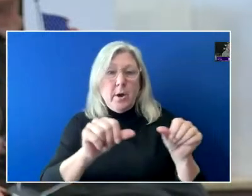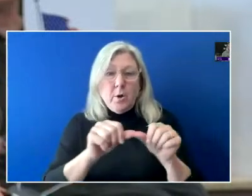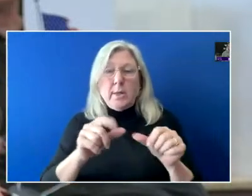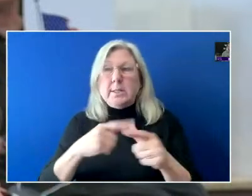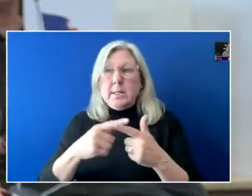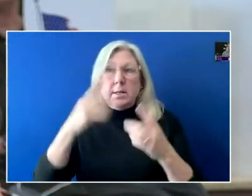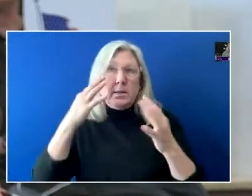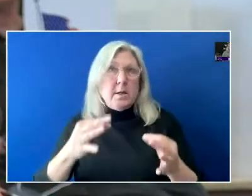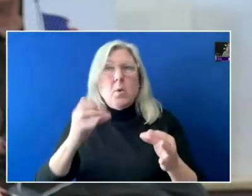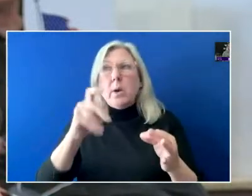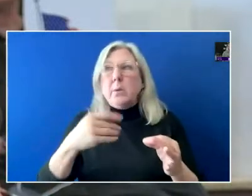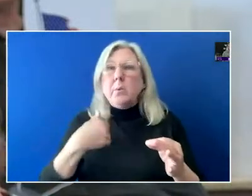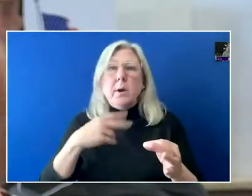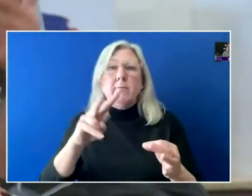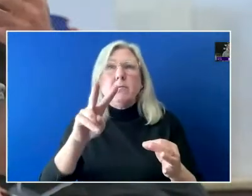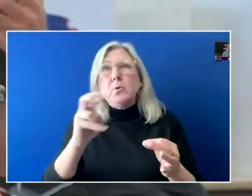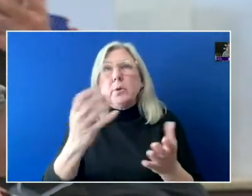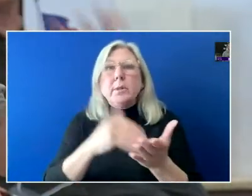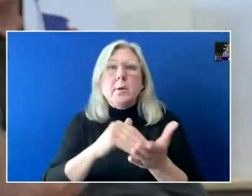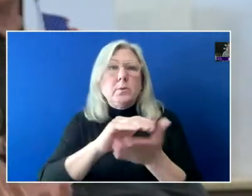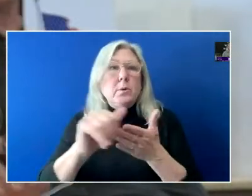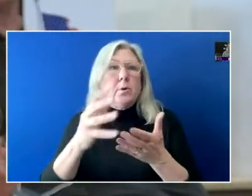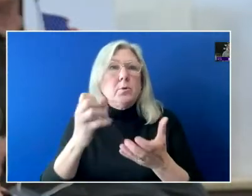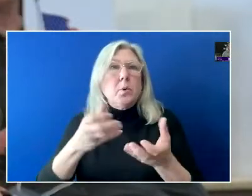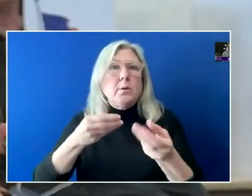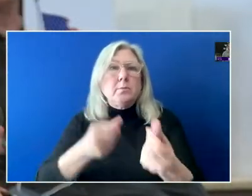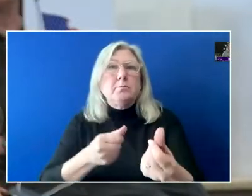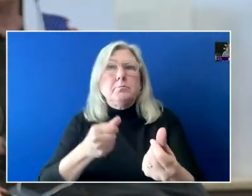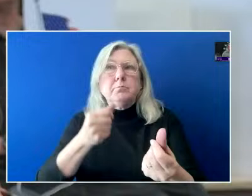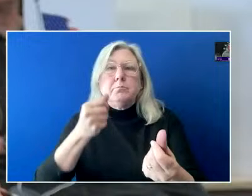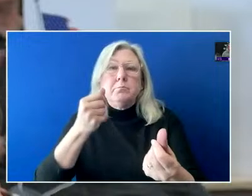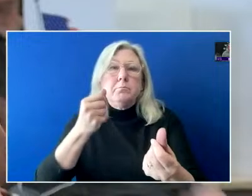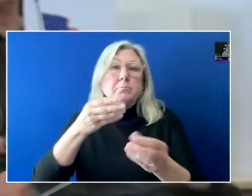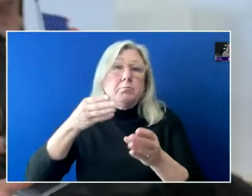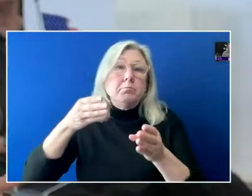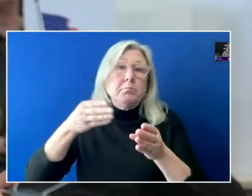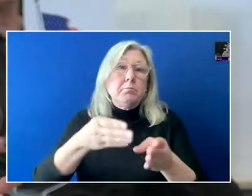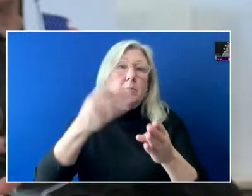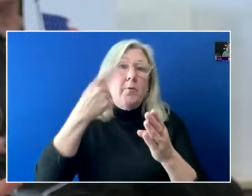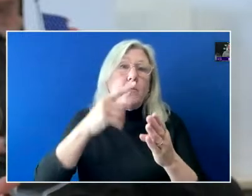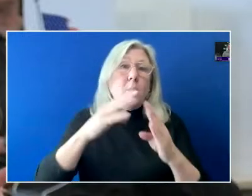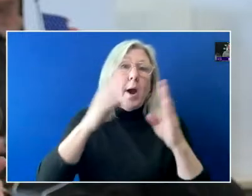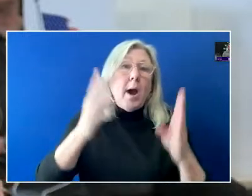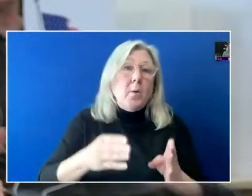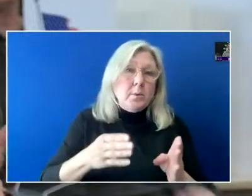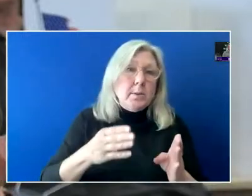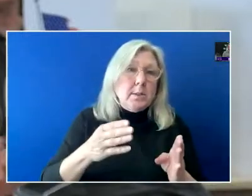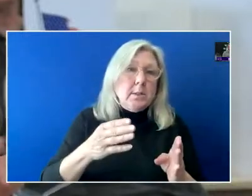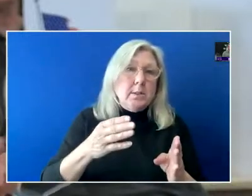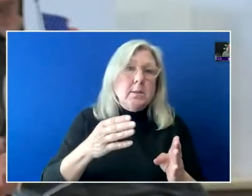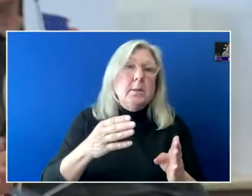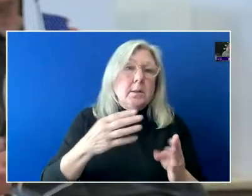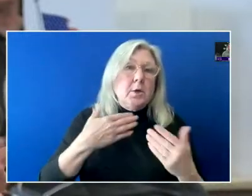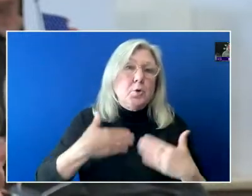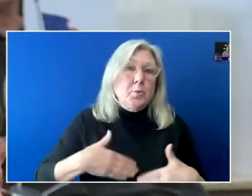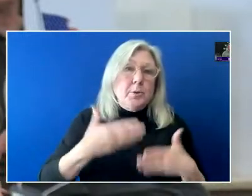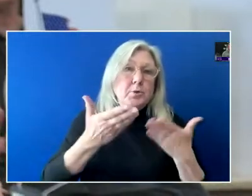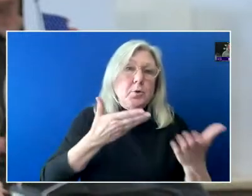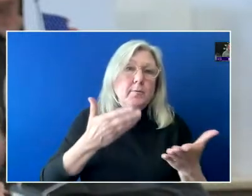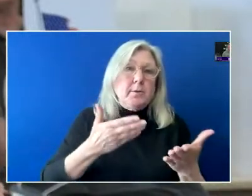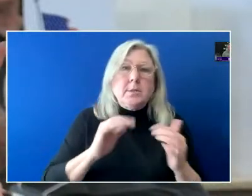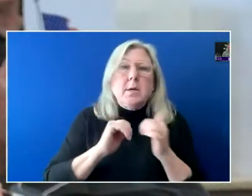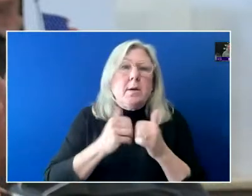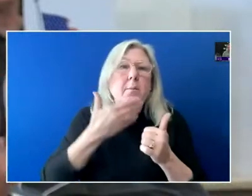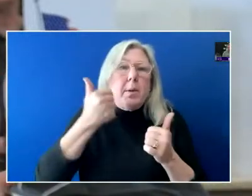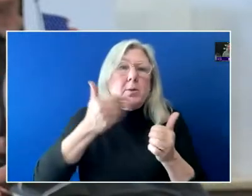$200,000 we want to spend towards the housing aspect of Human Services what is the best way to do that so I think that's a